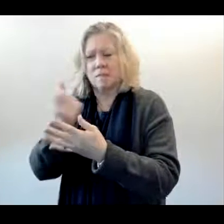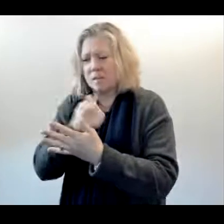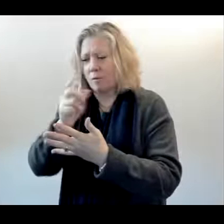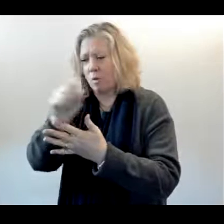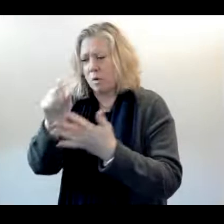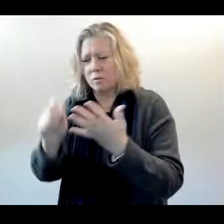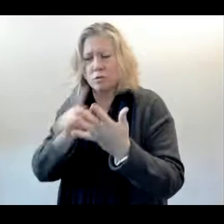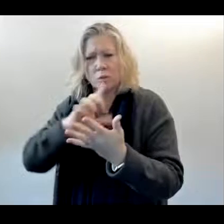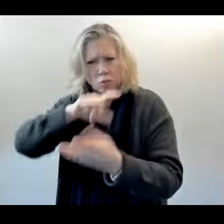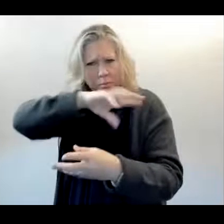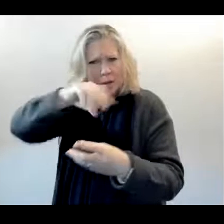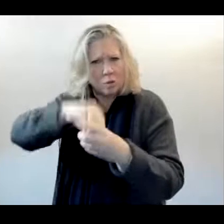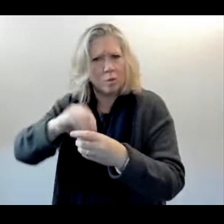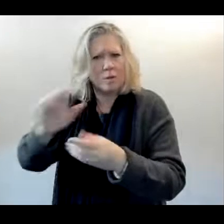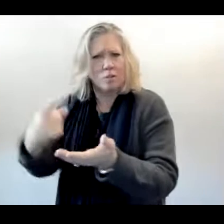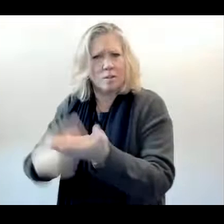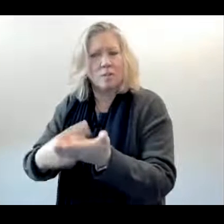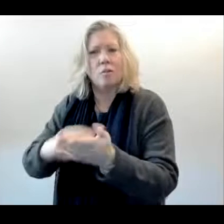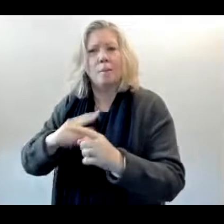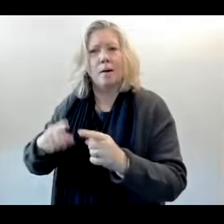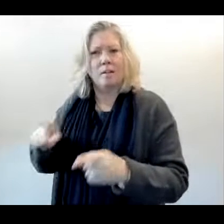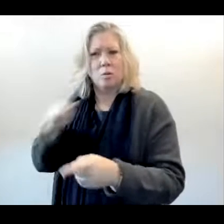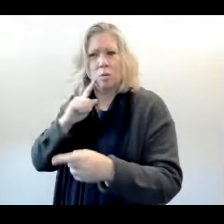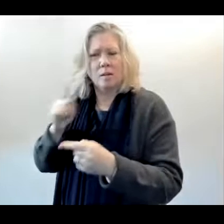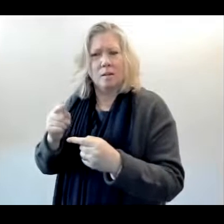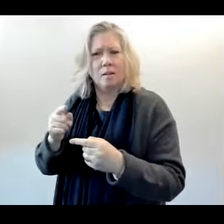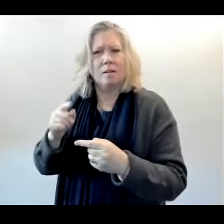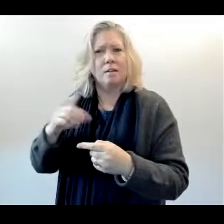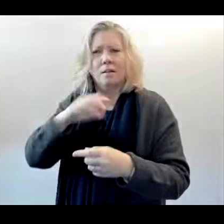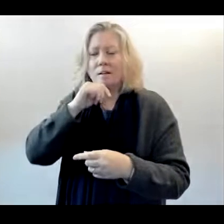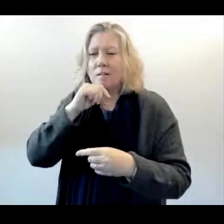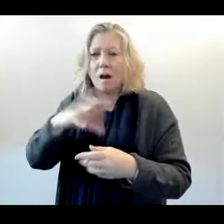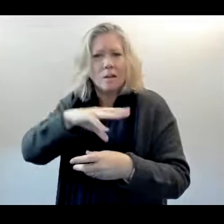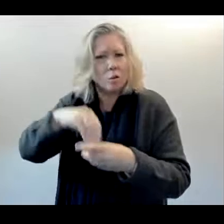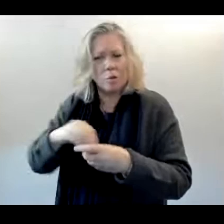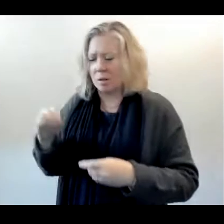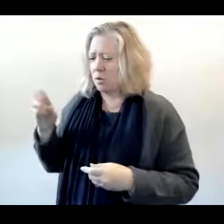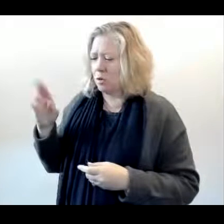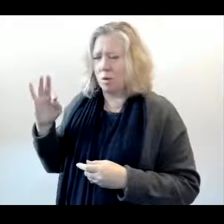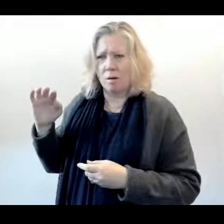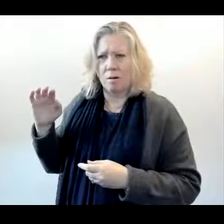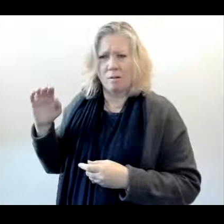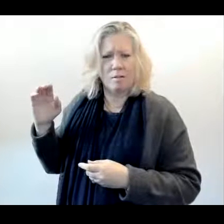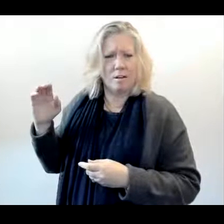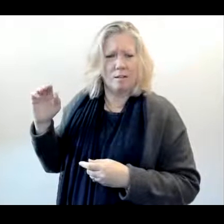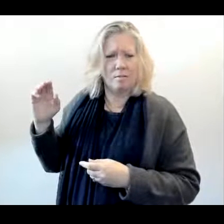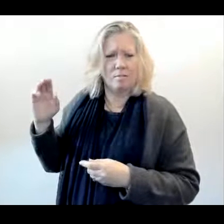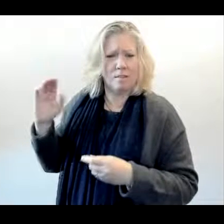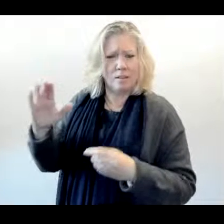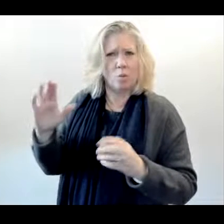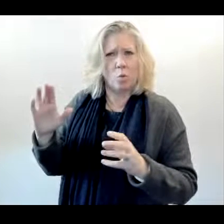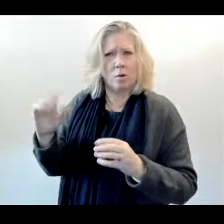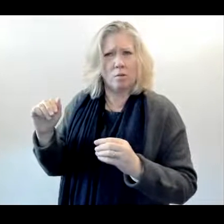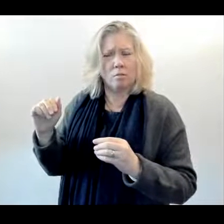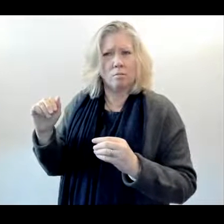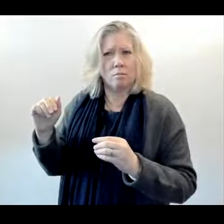the transfer of these parcels by the URA differs from the normal process for other nonprofit developers and others. It calls into